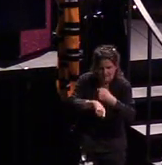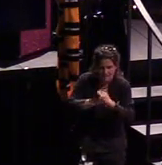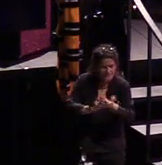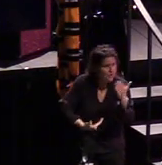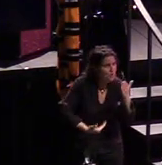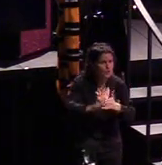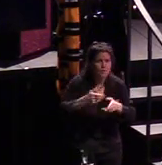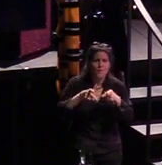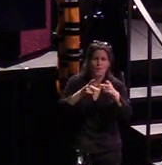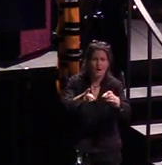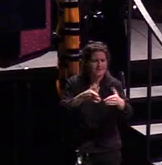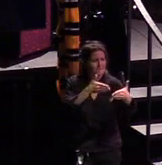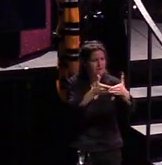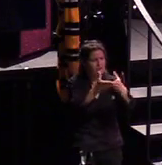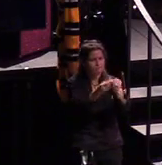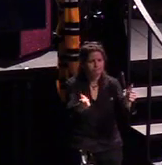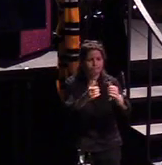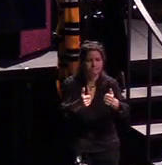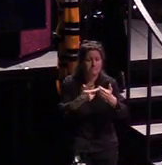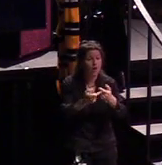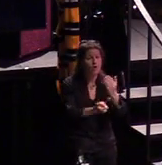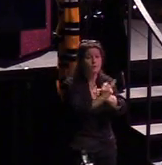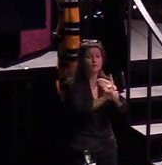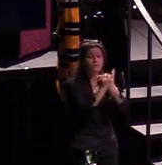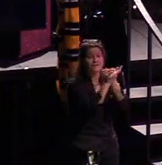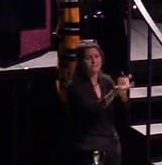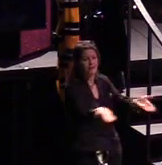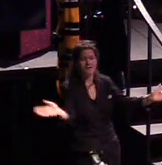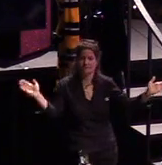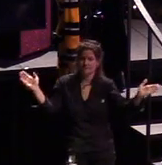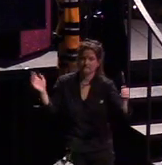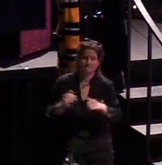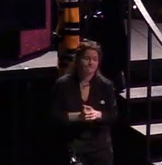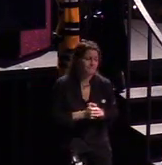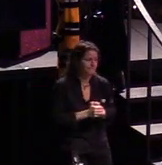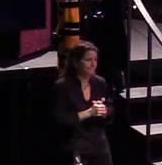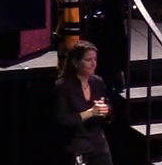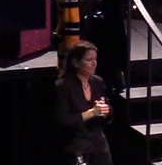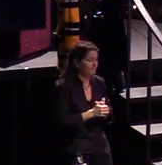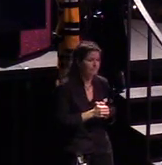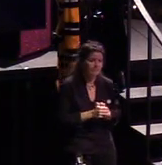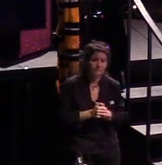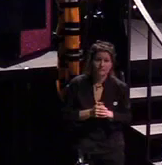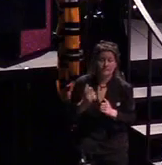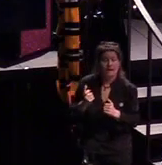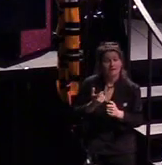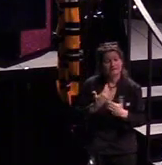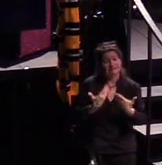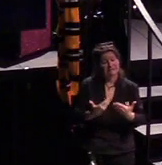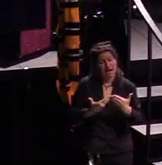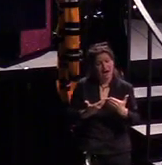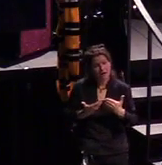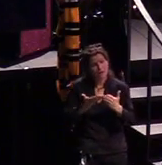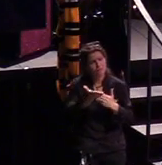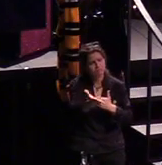reducing barriers and expanding opportunity brisket as we head into the rest of today's sessions please